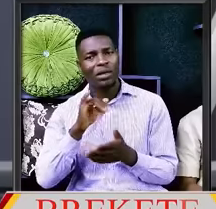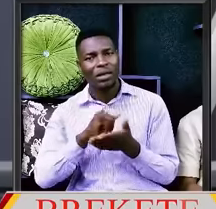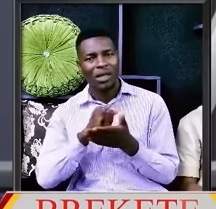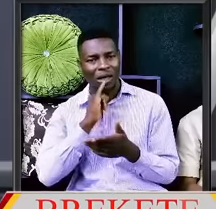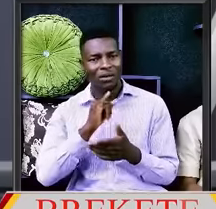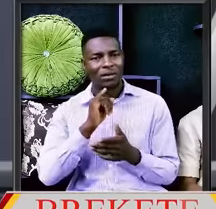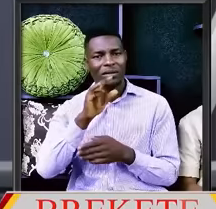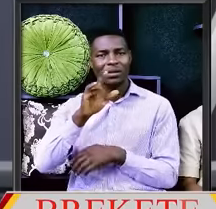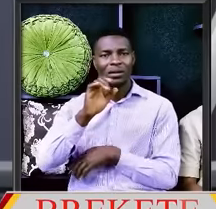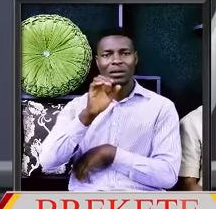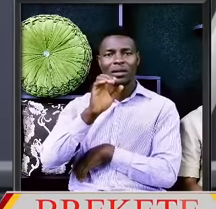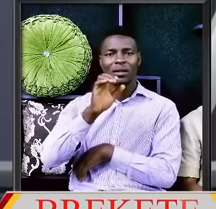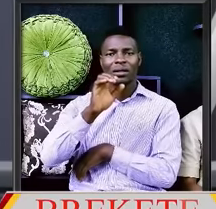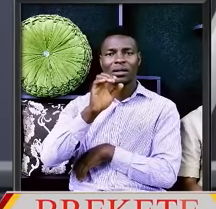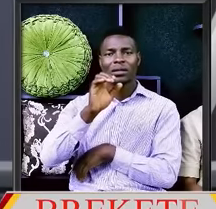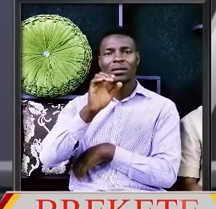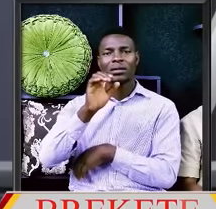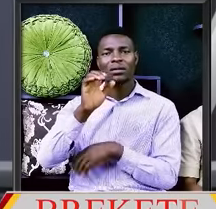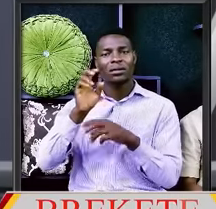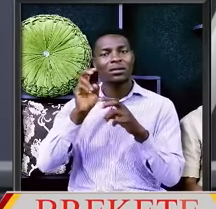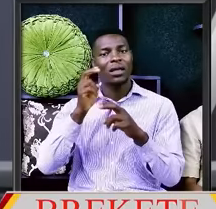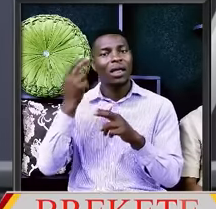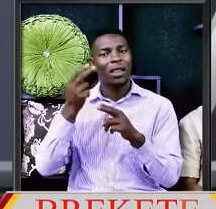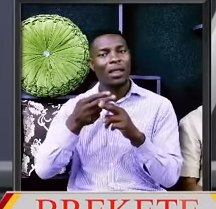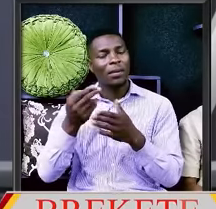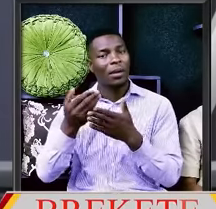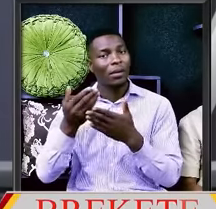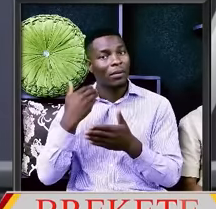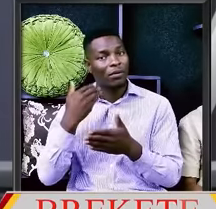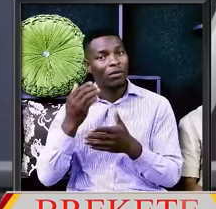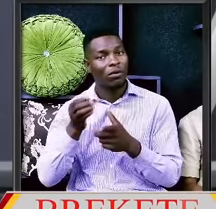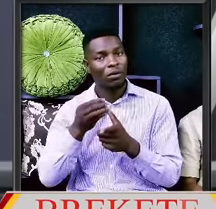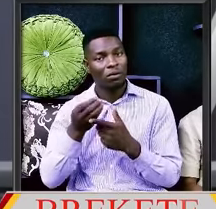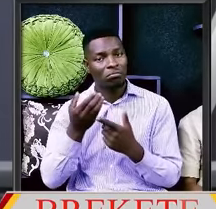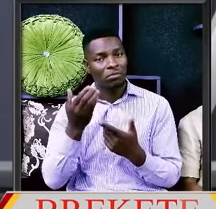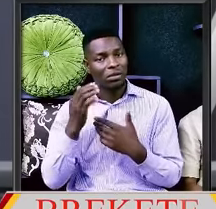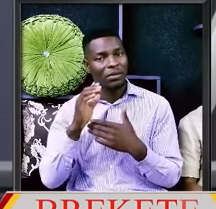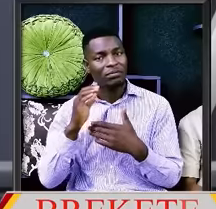looking into. Yes, sir. Waiting concern me for now.